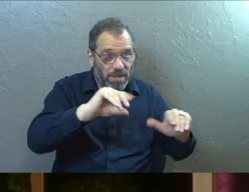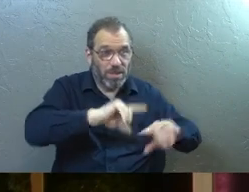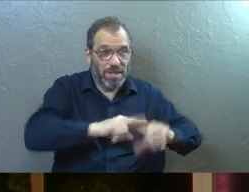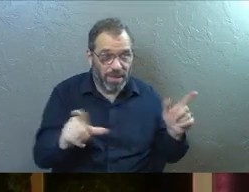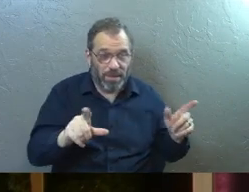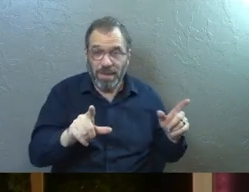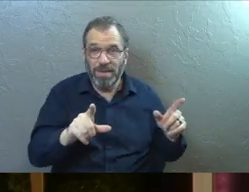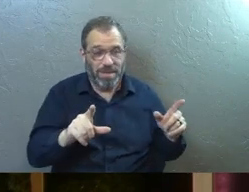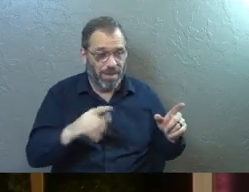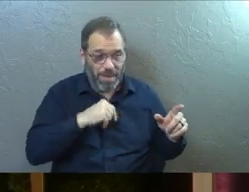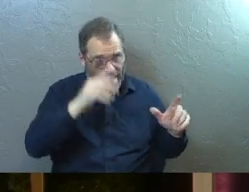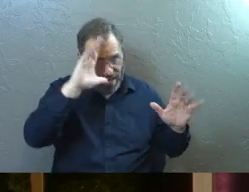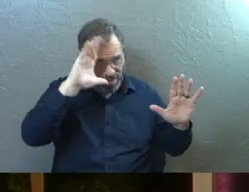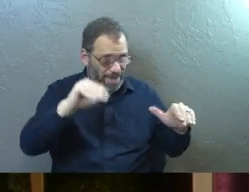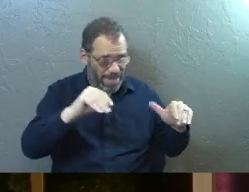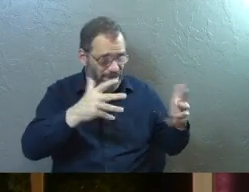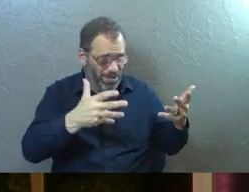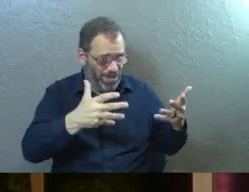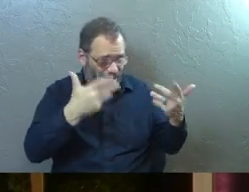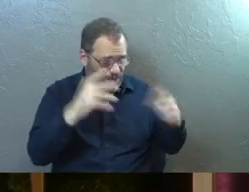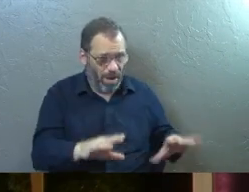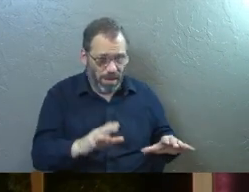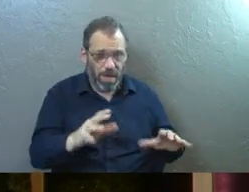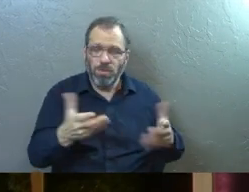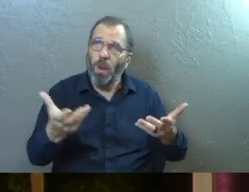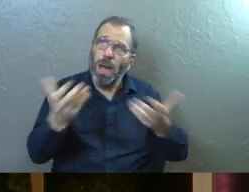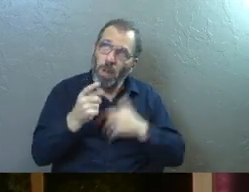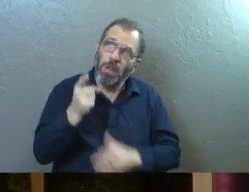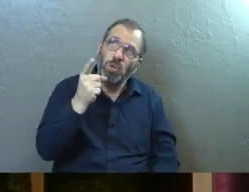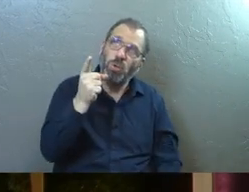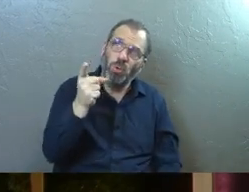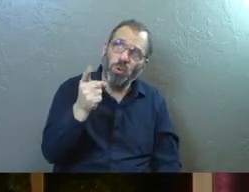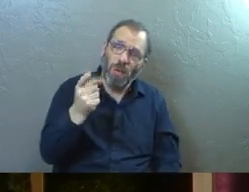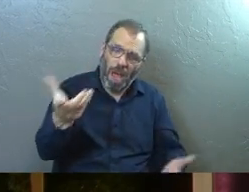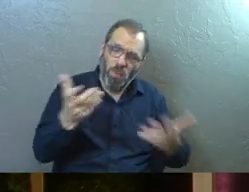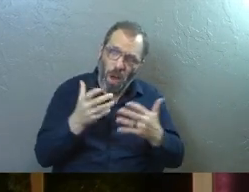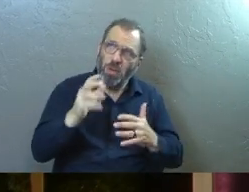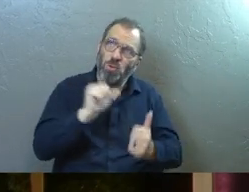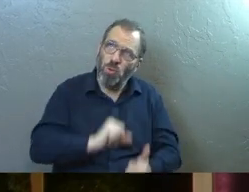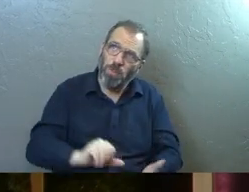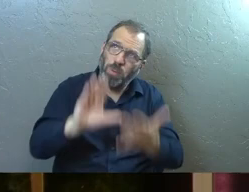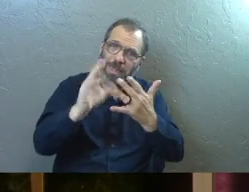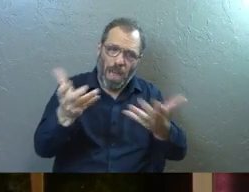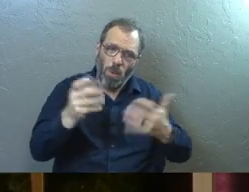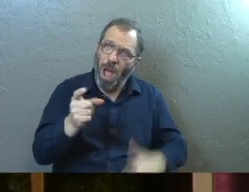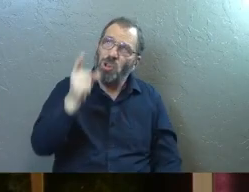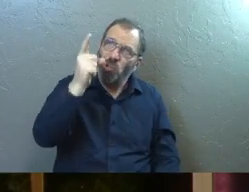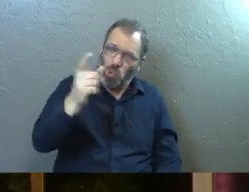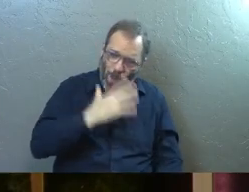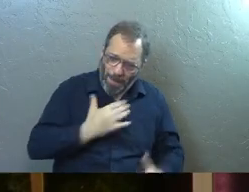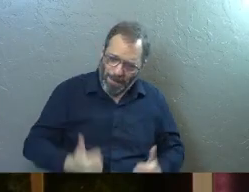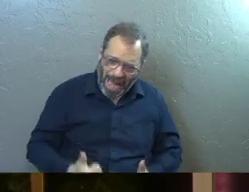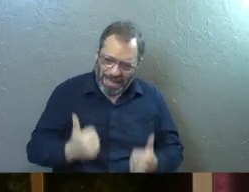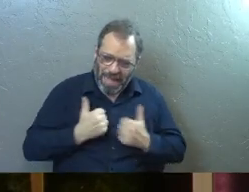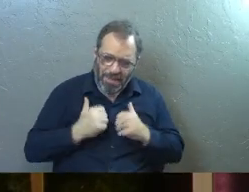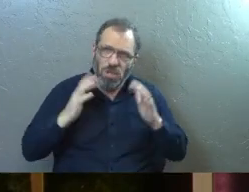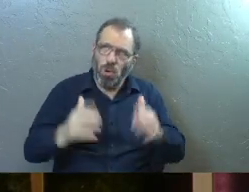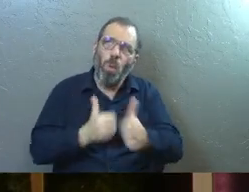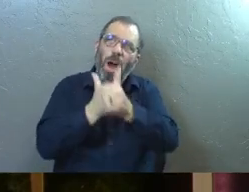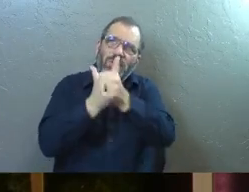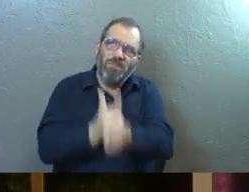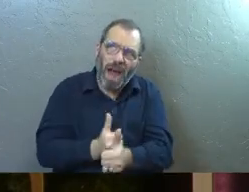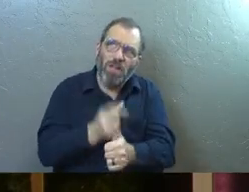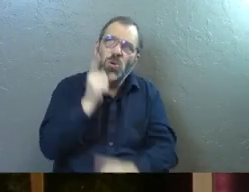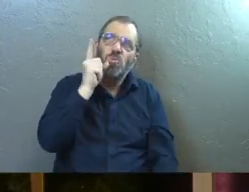my expectations were never what I wanted. What I want is you. What I want is your presence. What I want is you in my life. And so I will